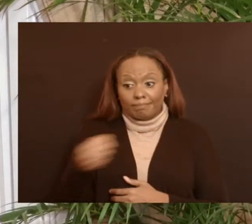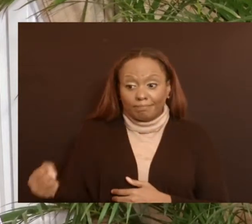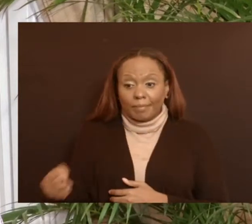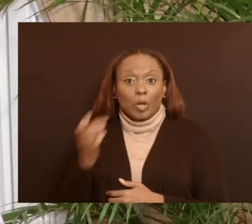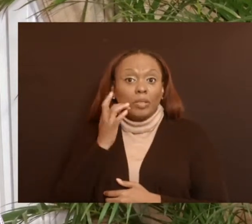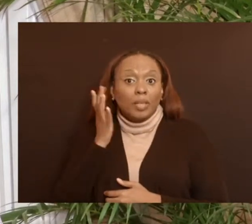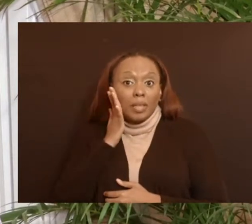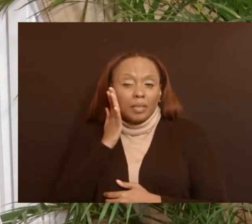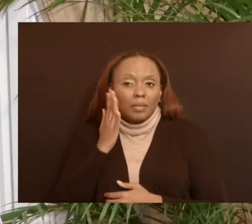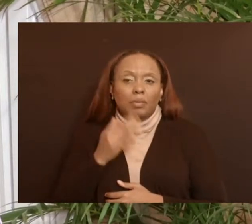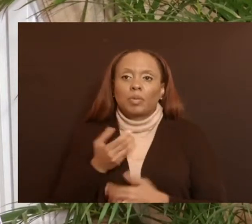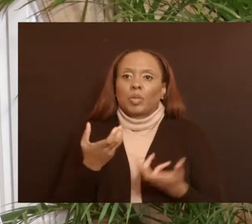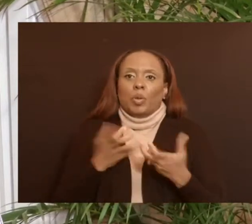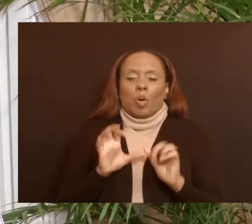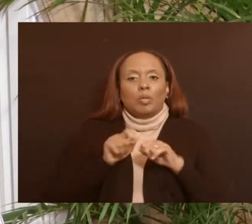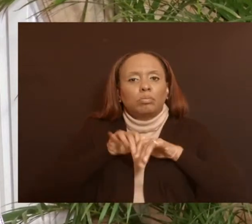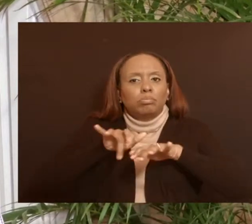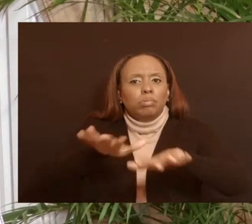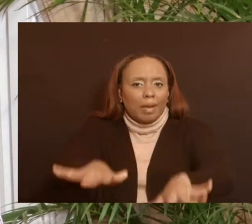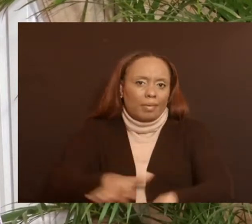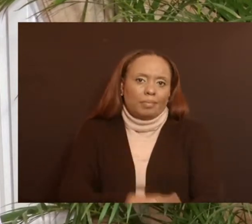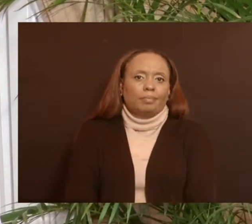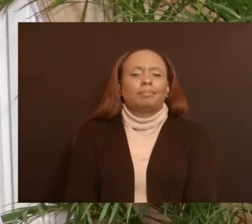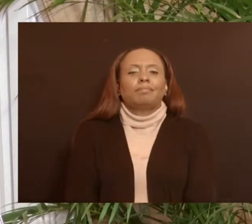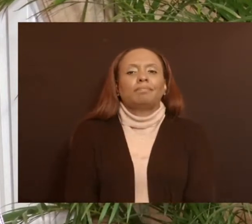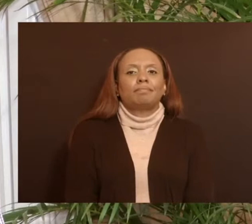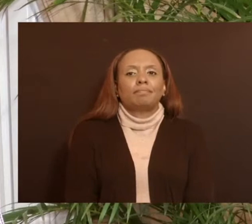contain the spread of disease.